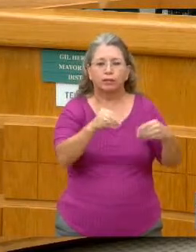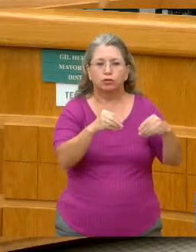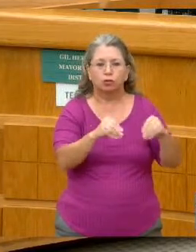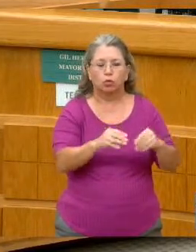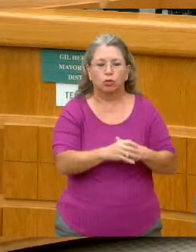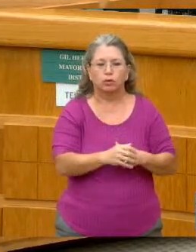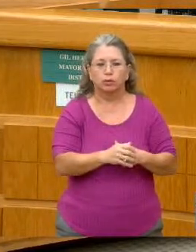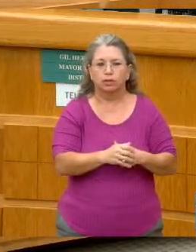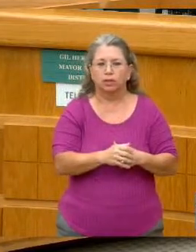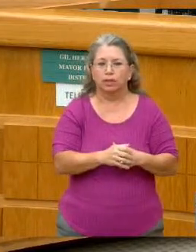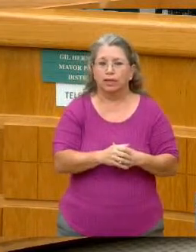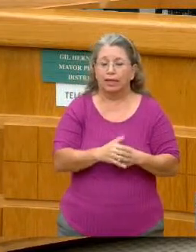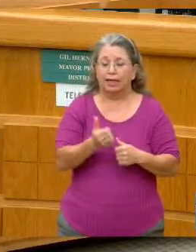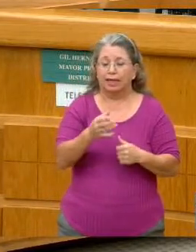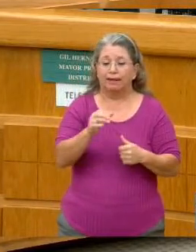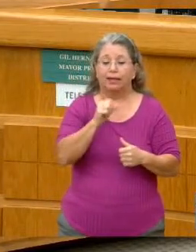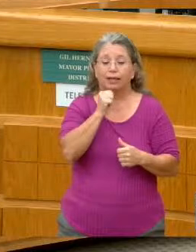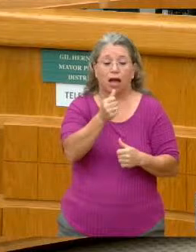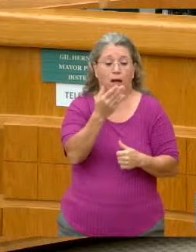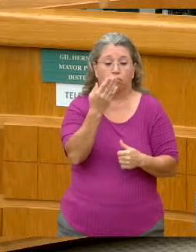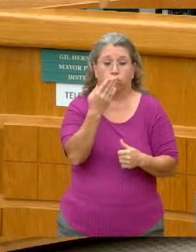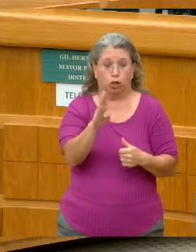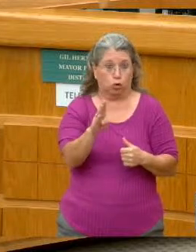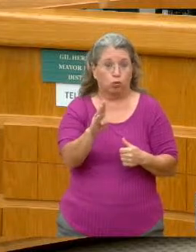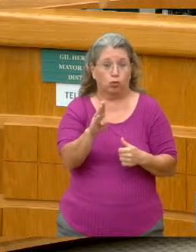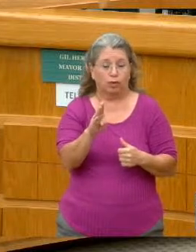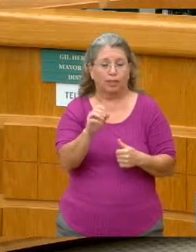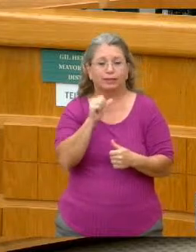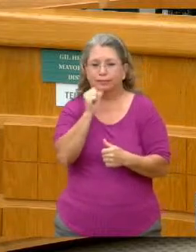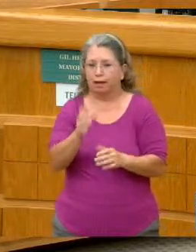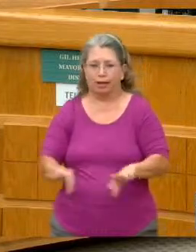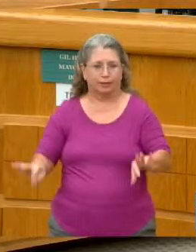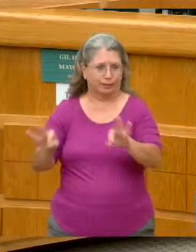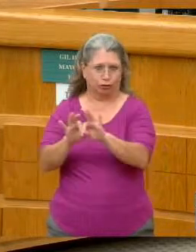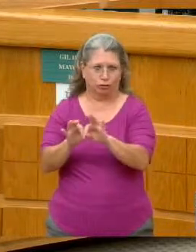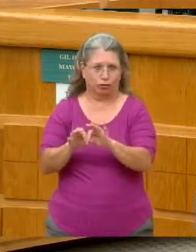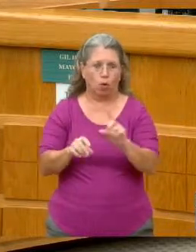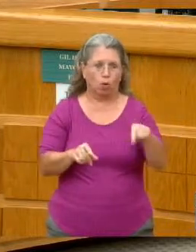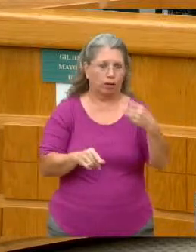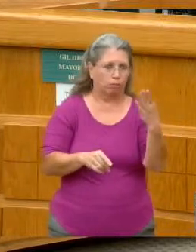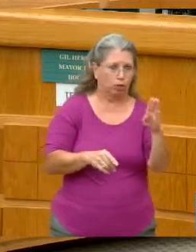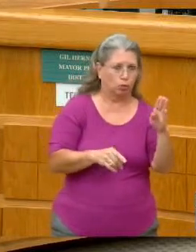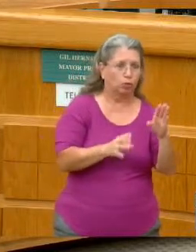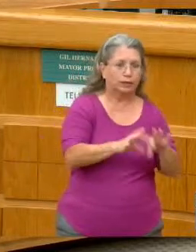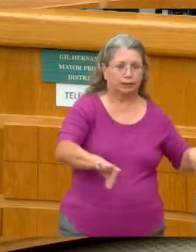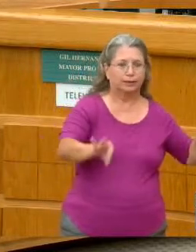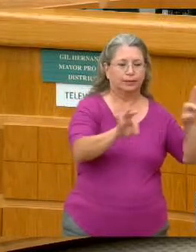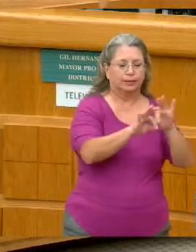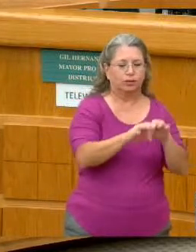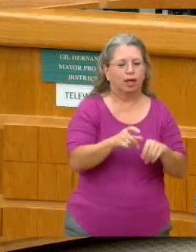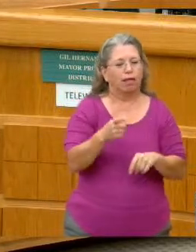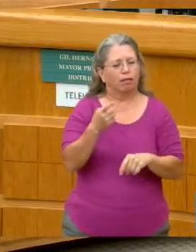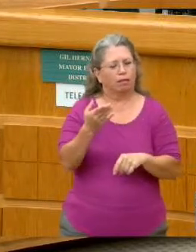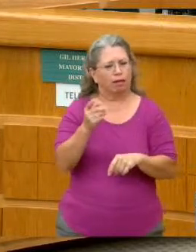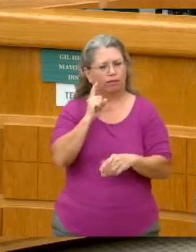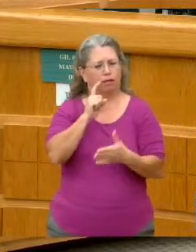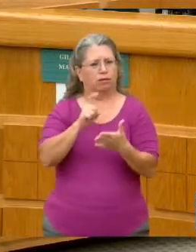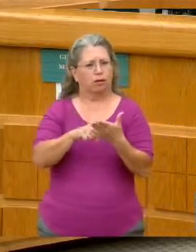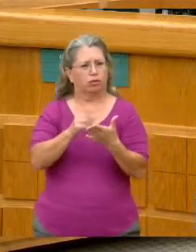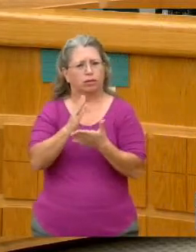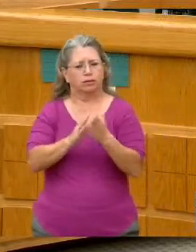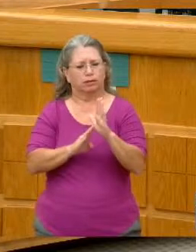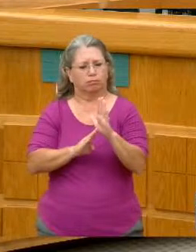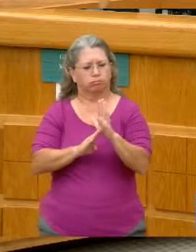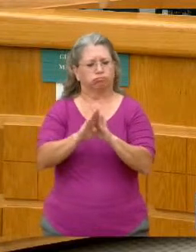essential. And there's been some sort of major launch in the activity that's happening at these gaming locations. I guess you can